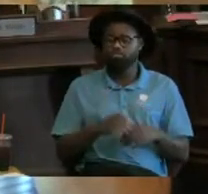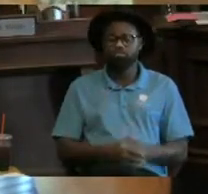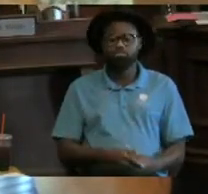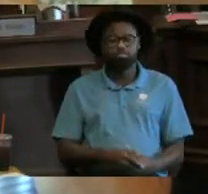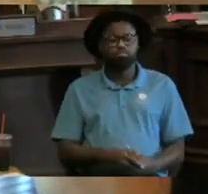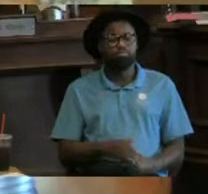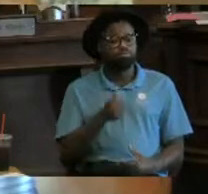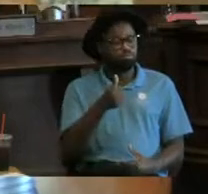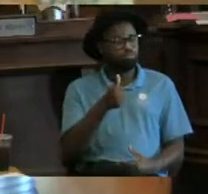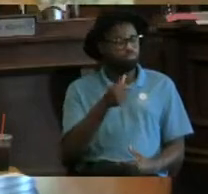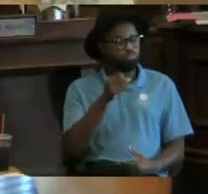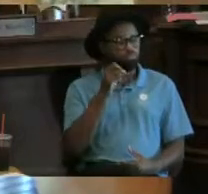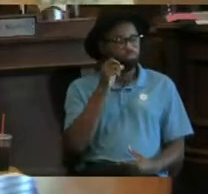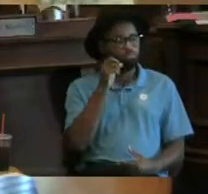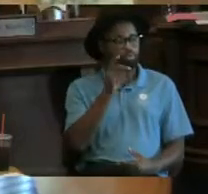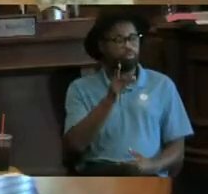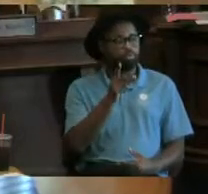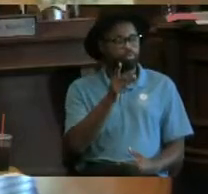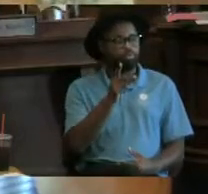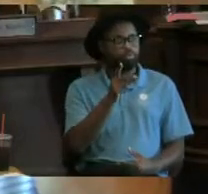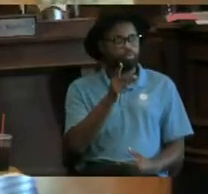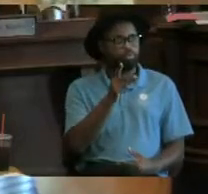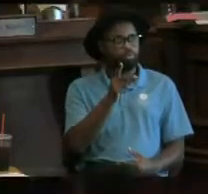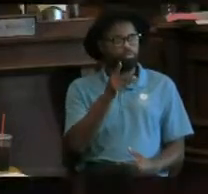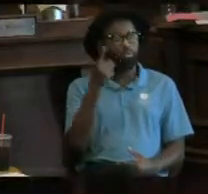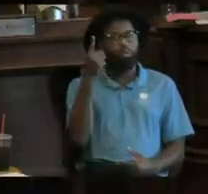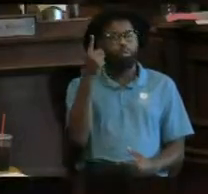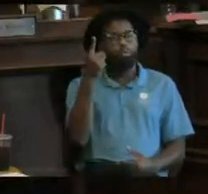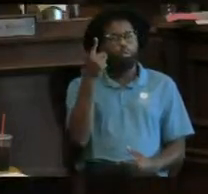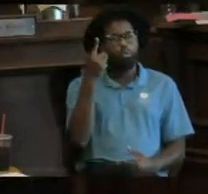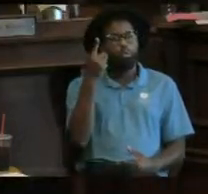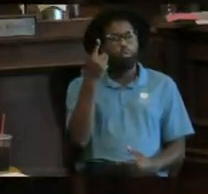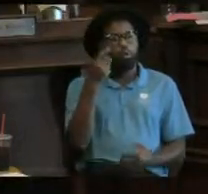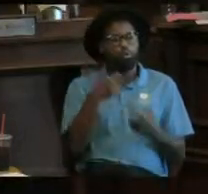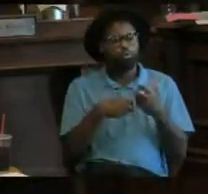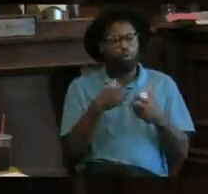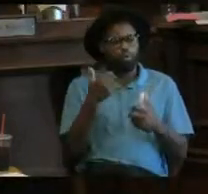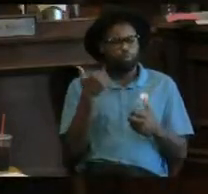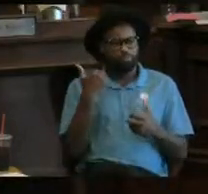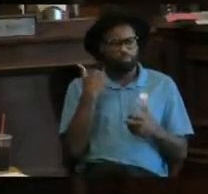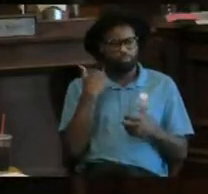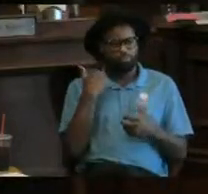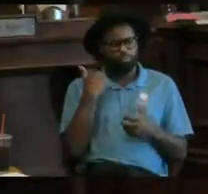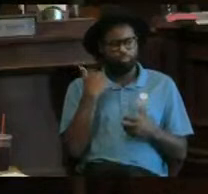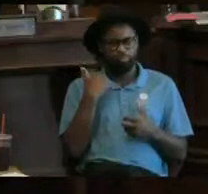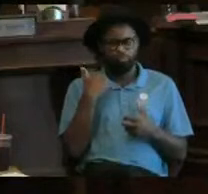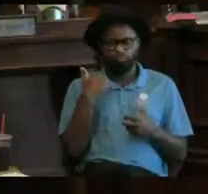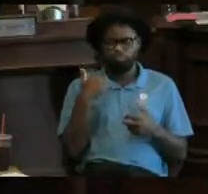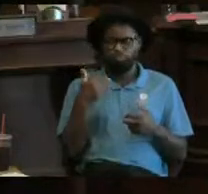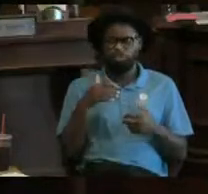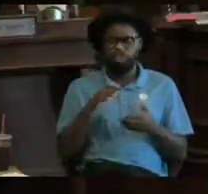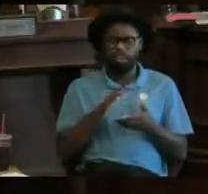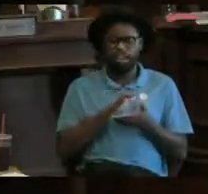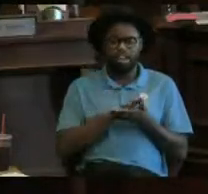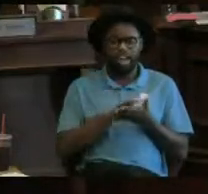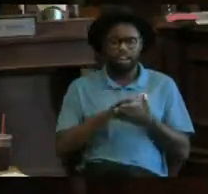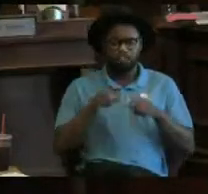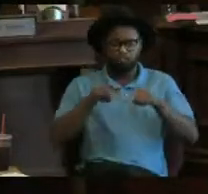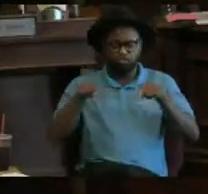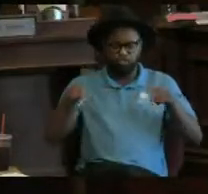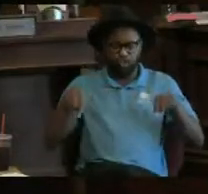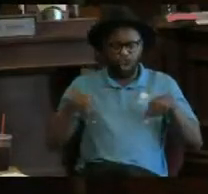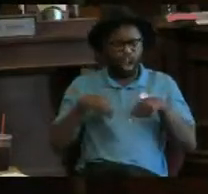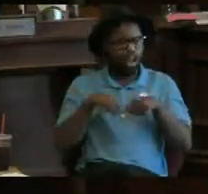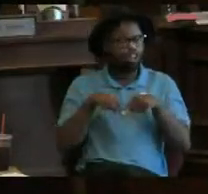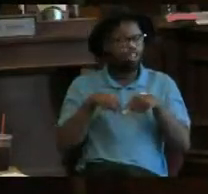Okay. Yeah, one of the issues I've had is rounded, nice curves on a sidewalk are now jagged